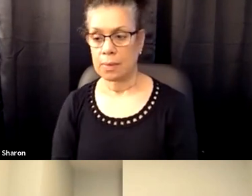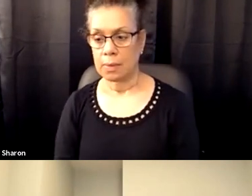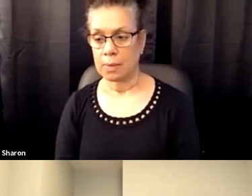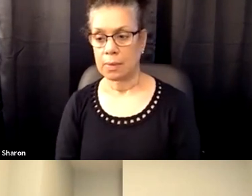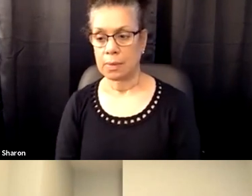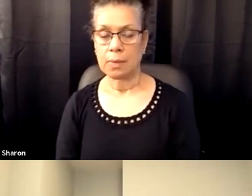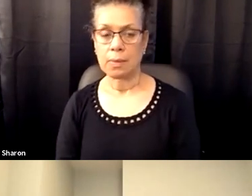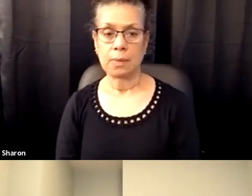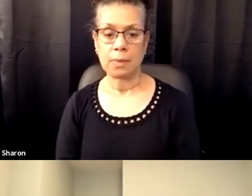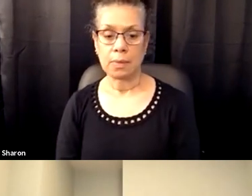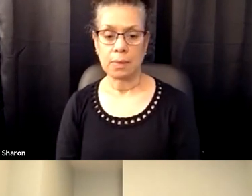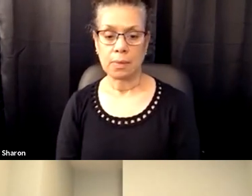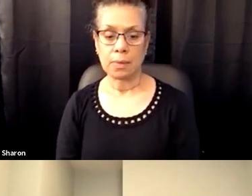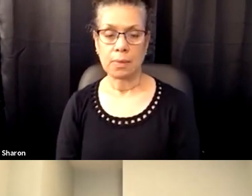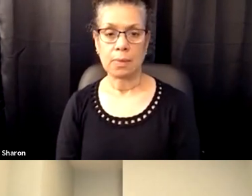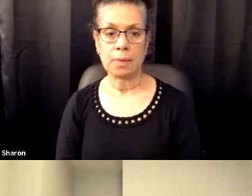martinez